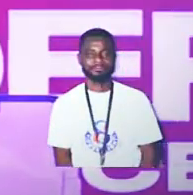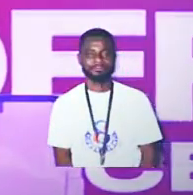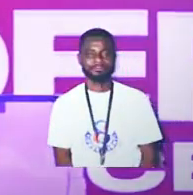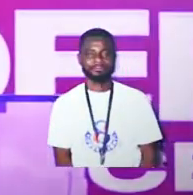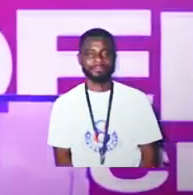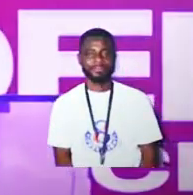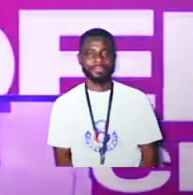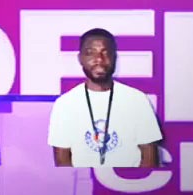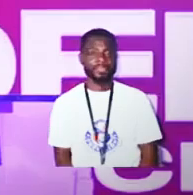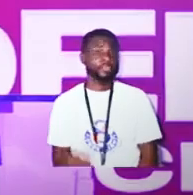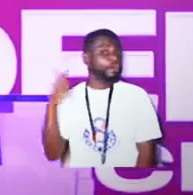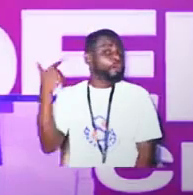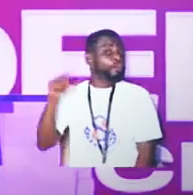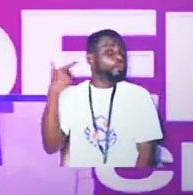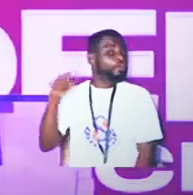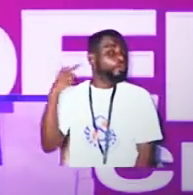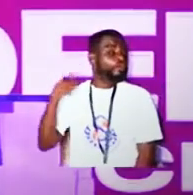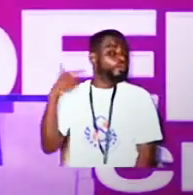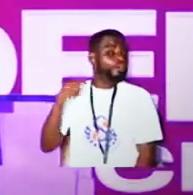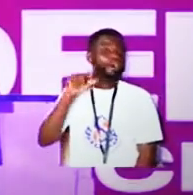Illegal mining, corruption.